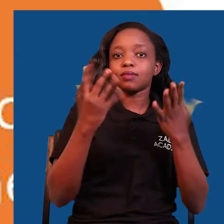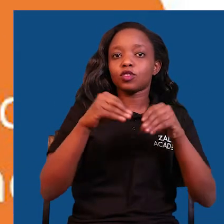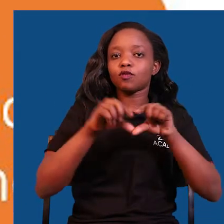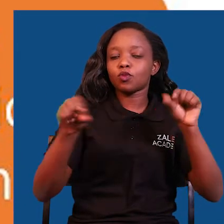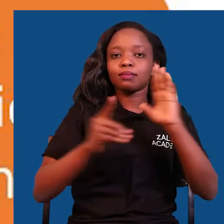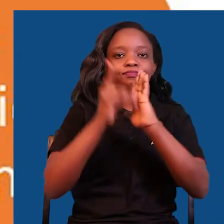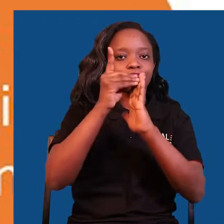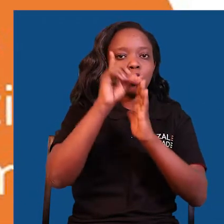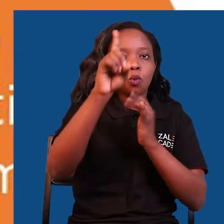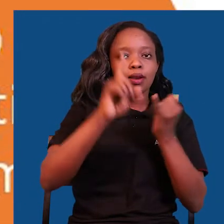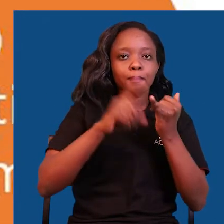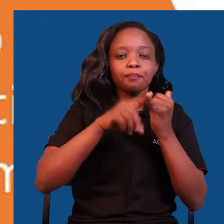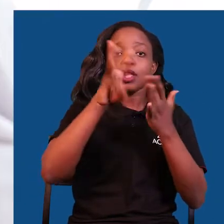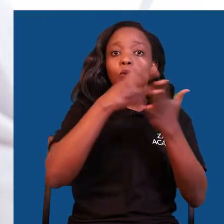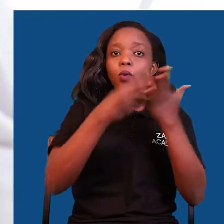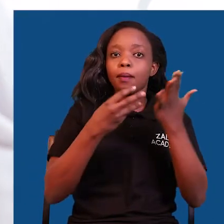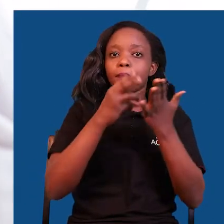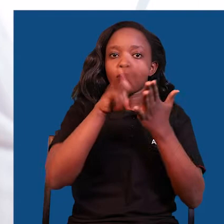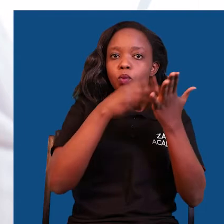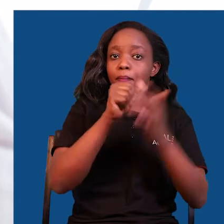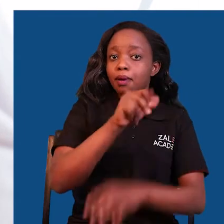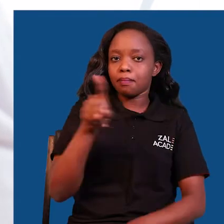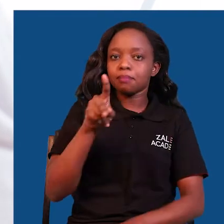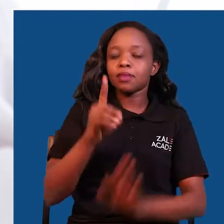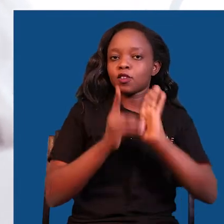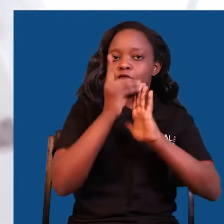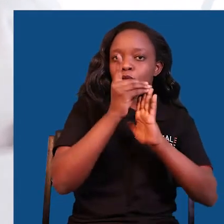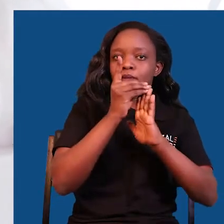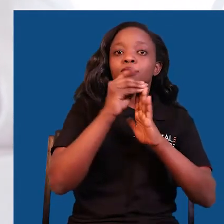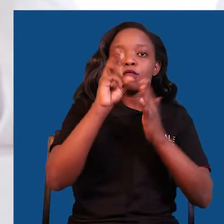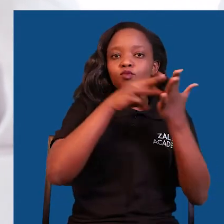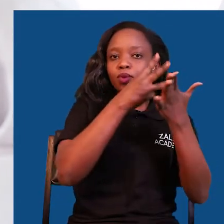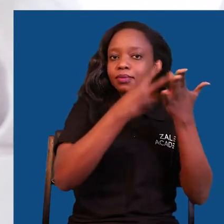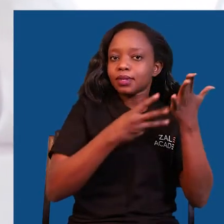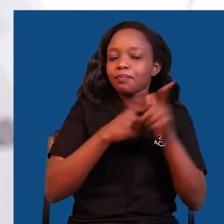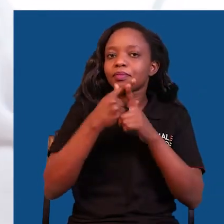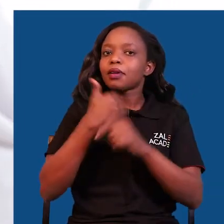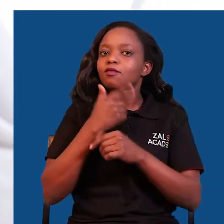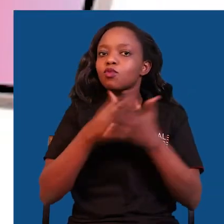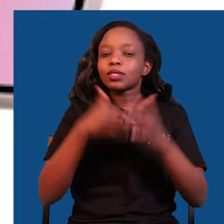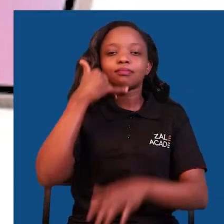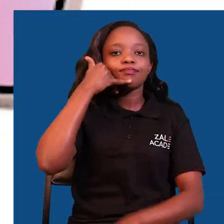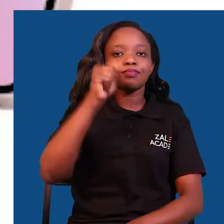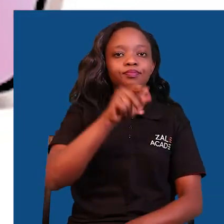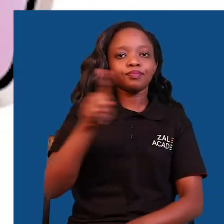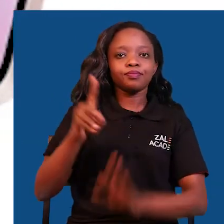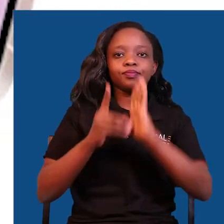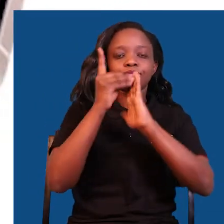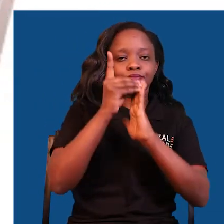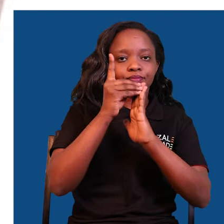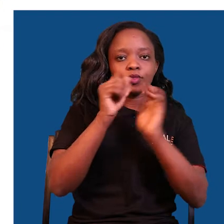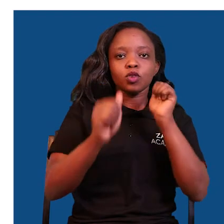software development. One, we have web application development. This is the development of websites. And then we have mobile